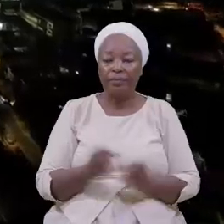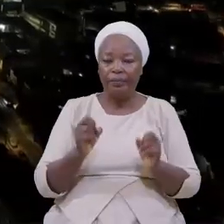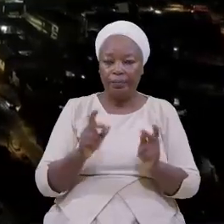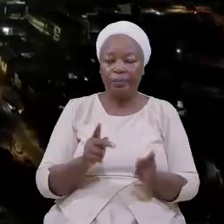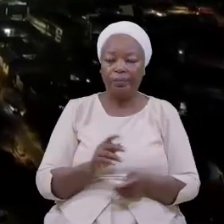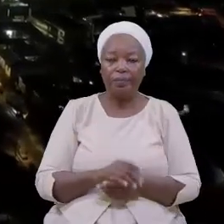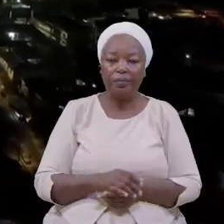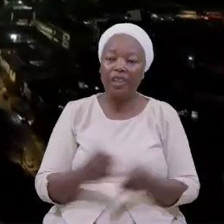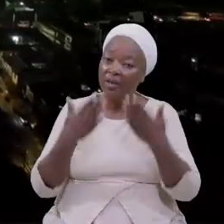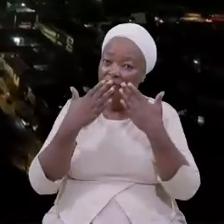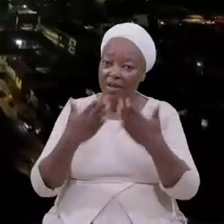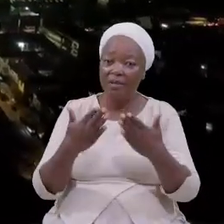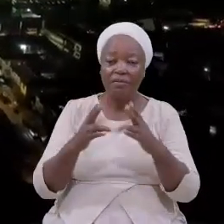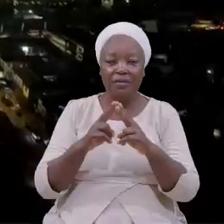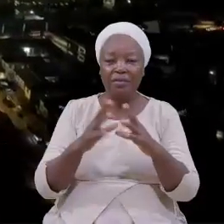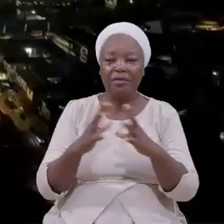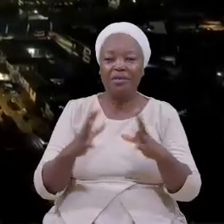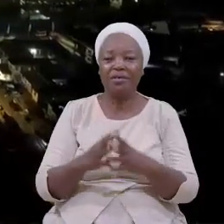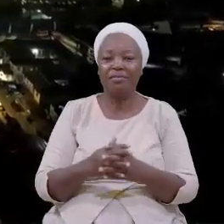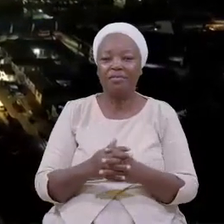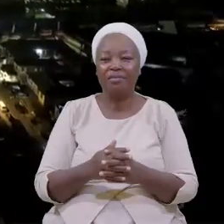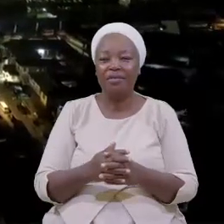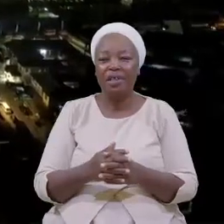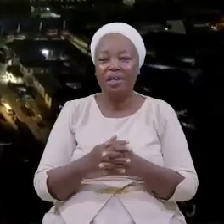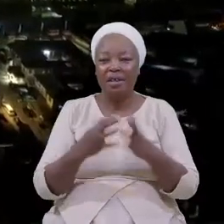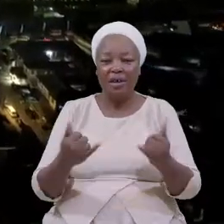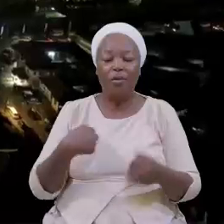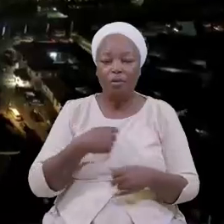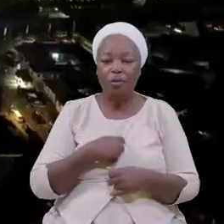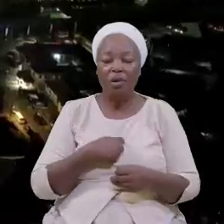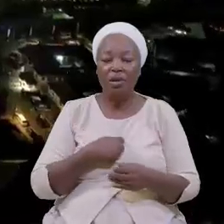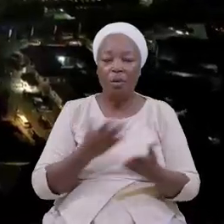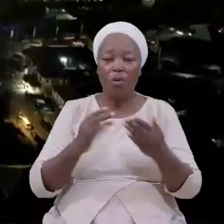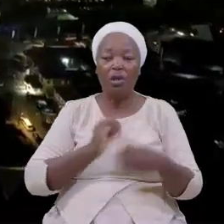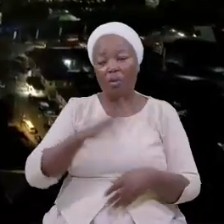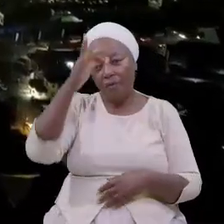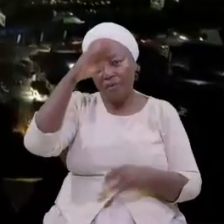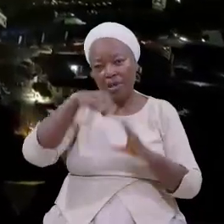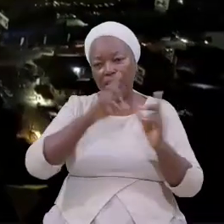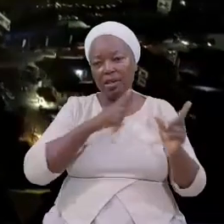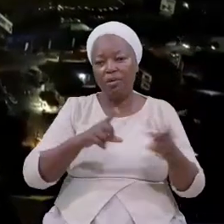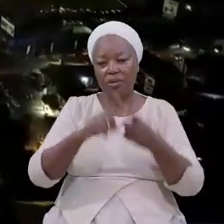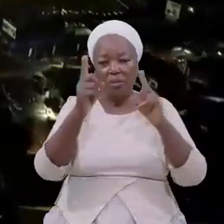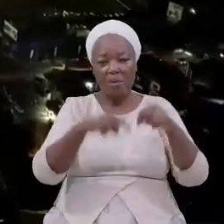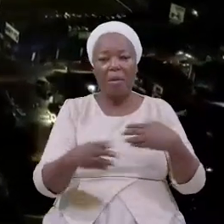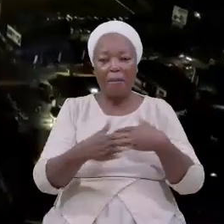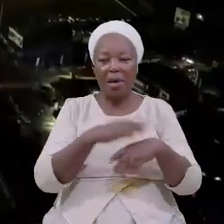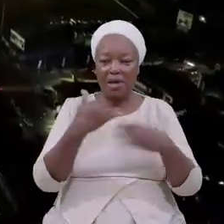Okay, thank you very much. We invite our Father in the Lord to come and pray